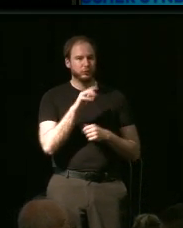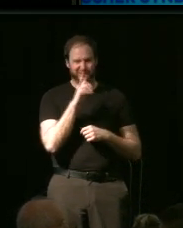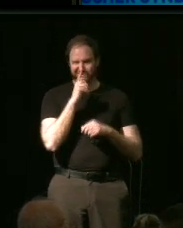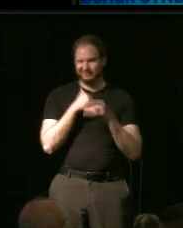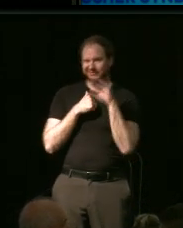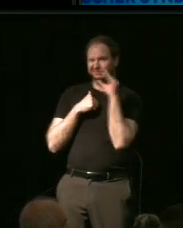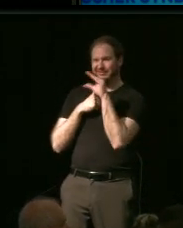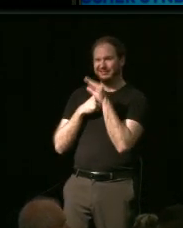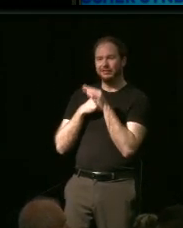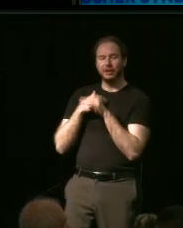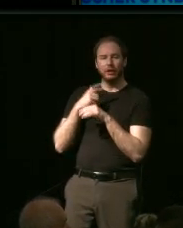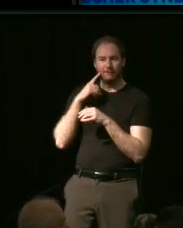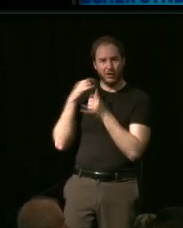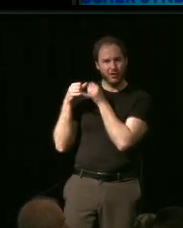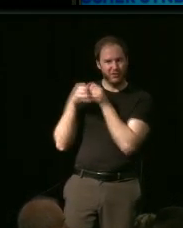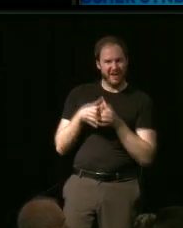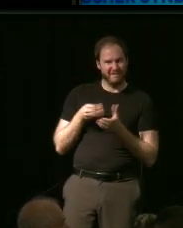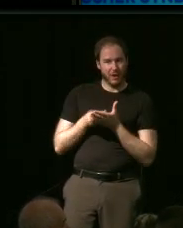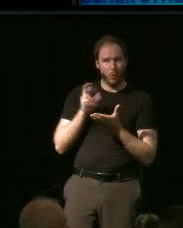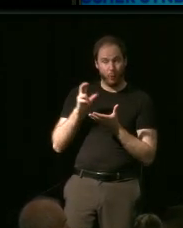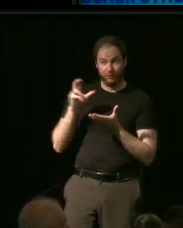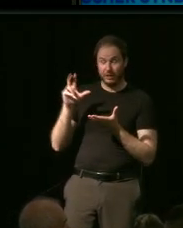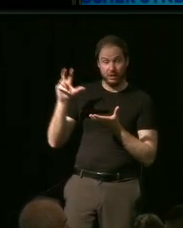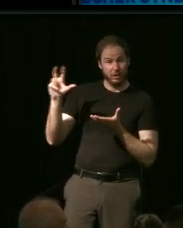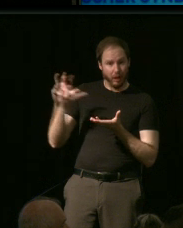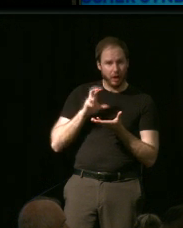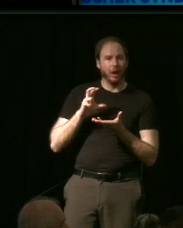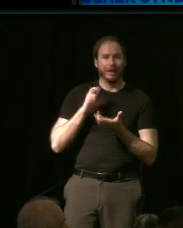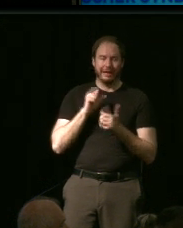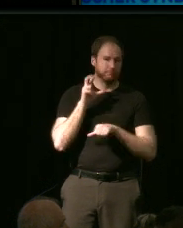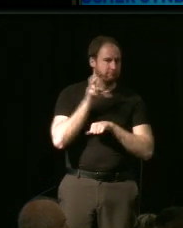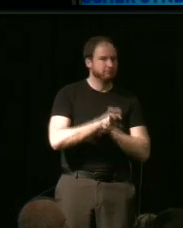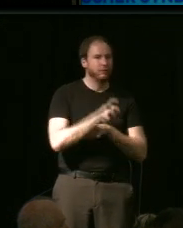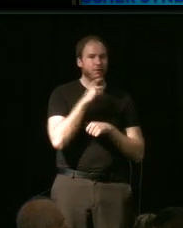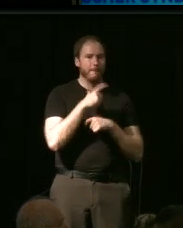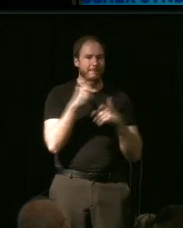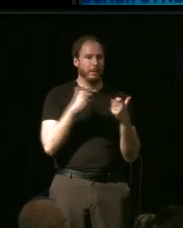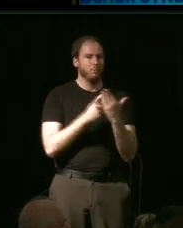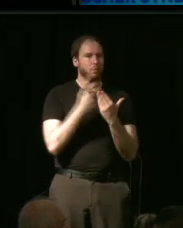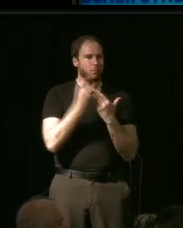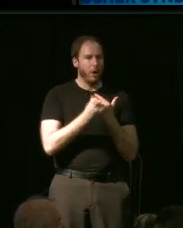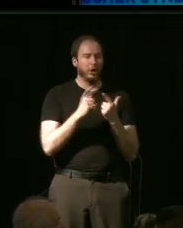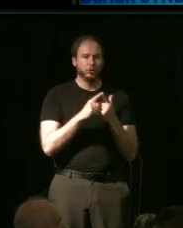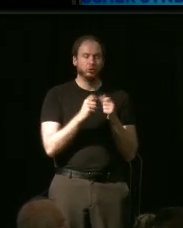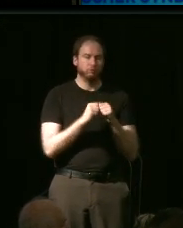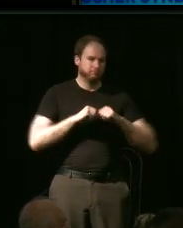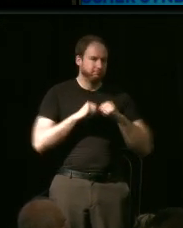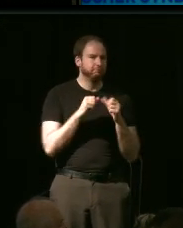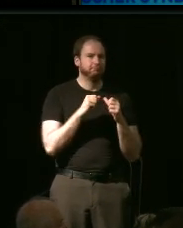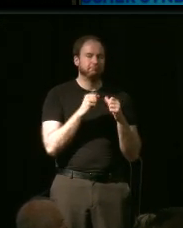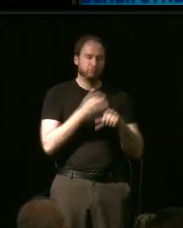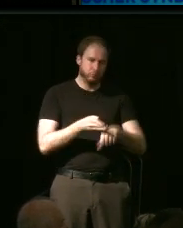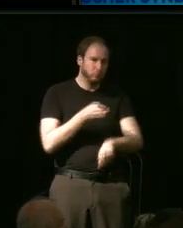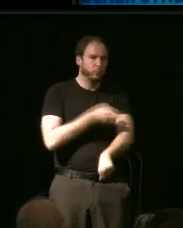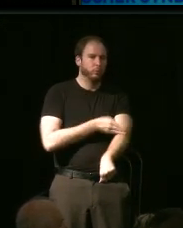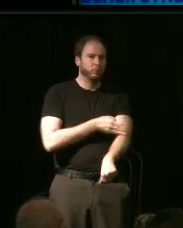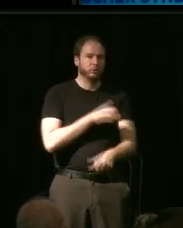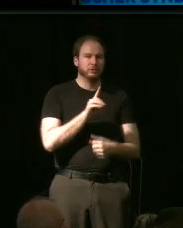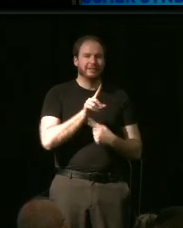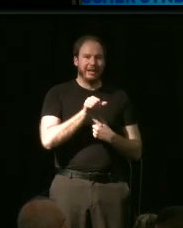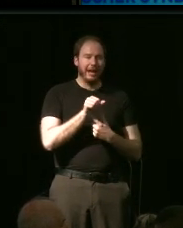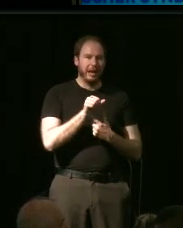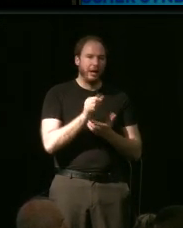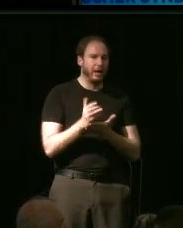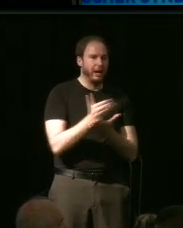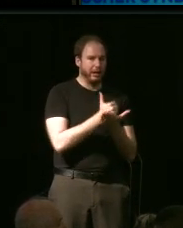to do some really pretty big projects to significantly advance this data collection initiative. So essentially, this project will